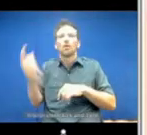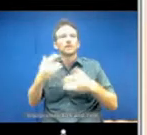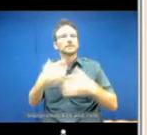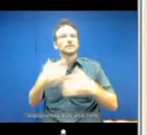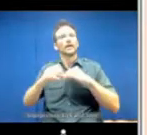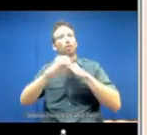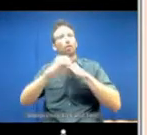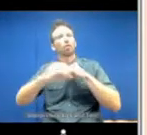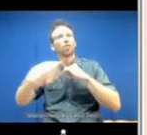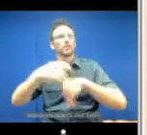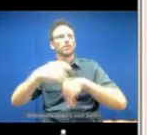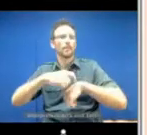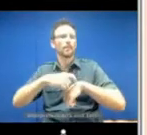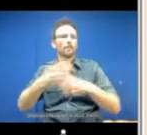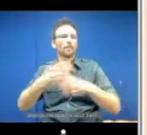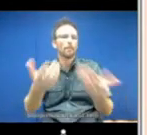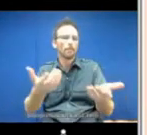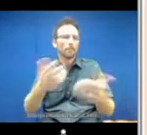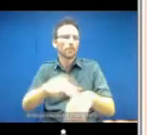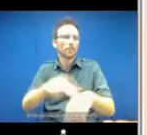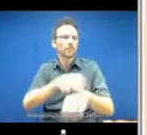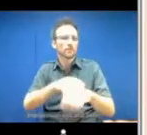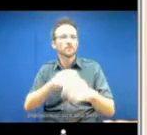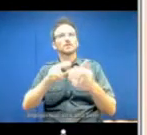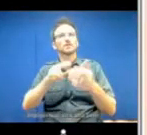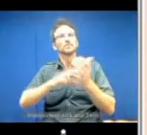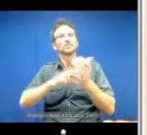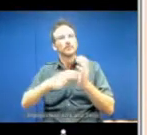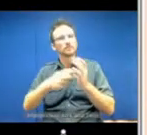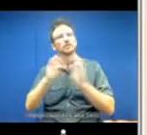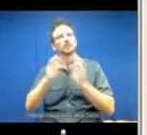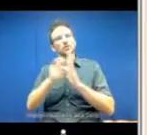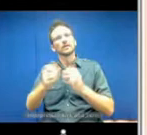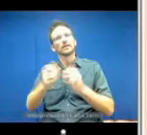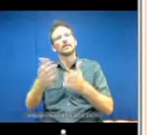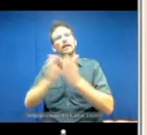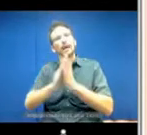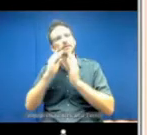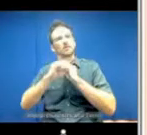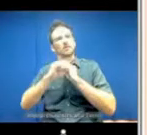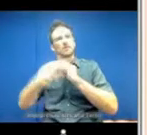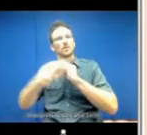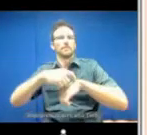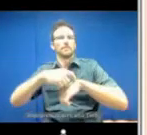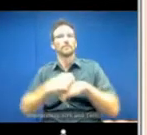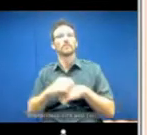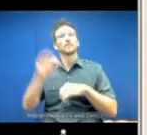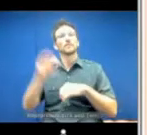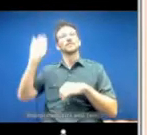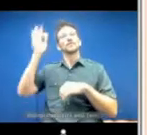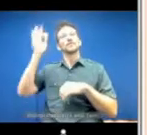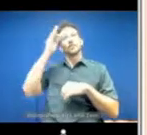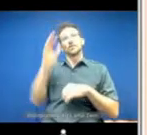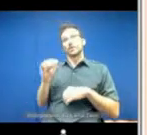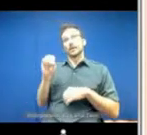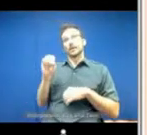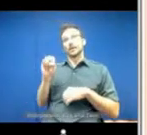time. So certainly in our federal case that we did with all